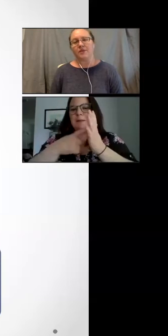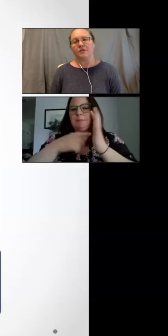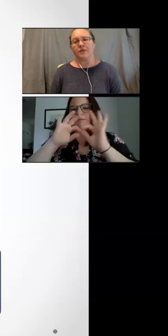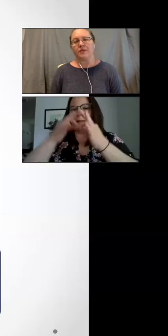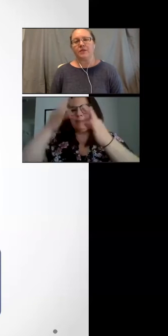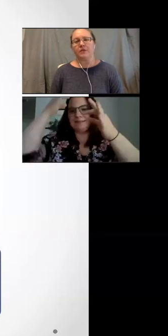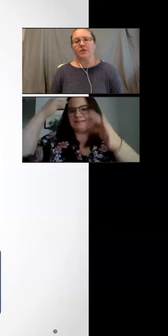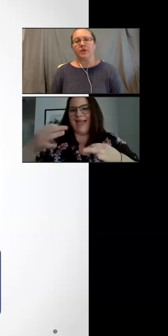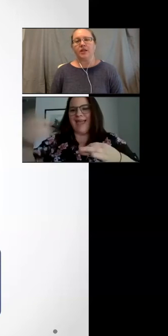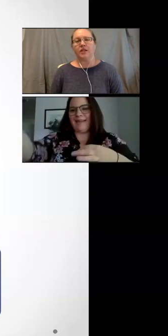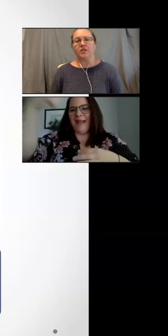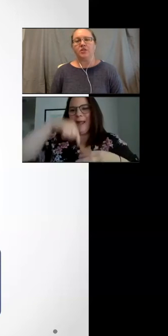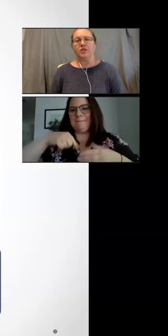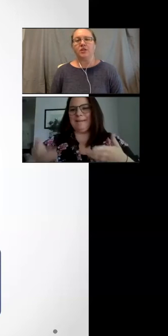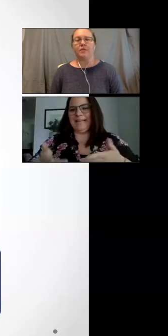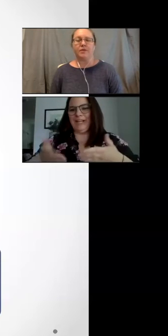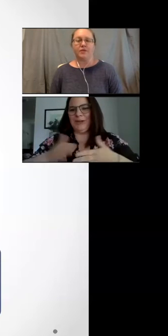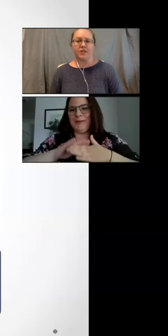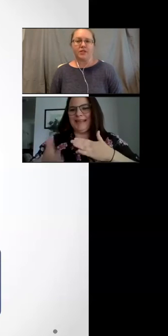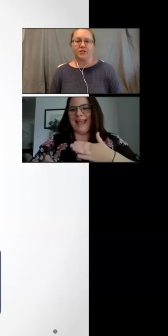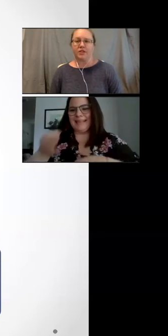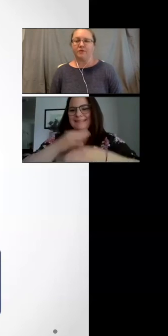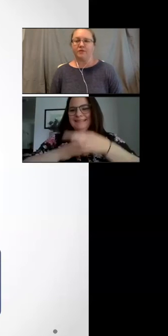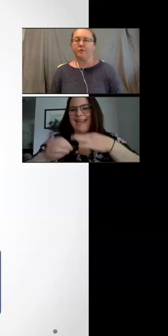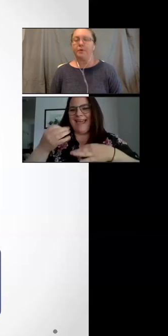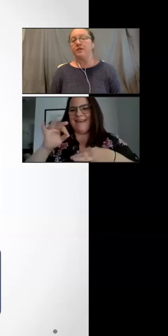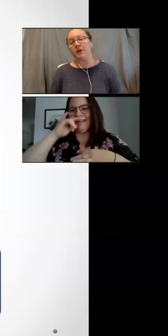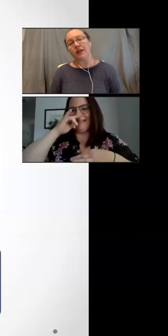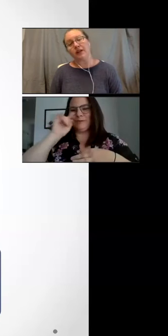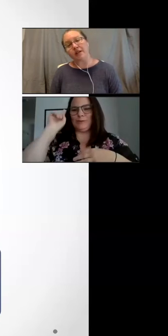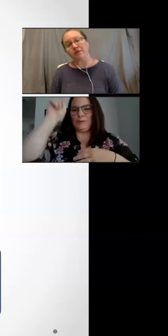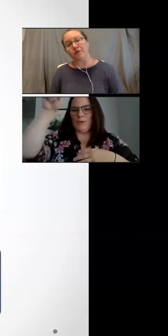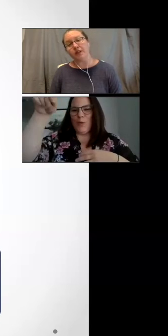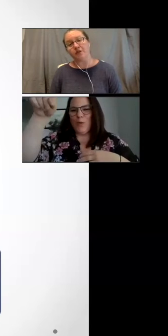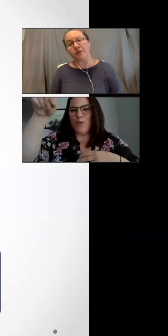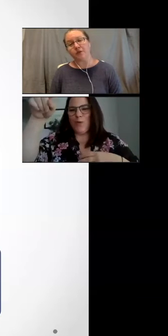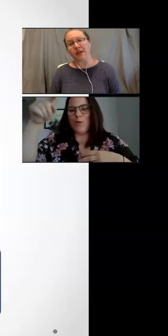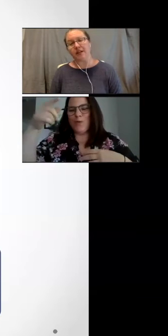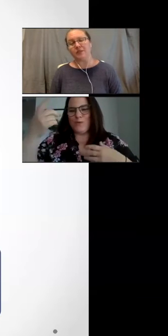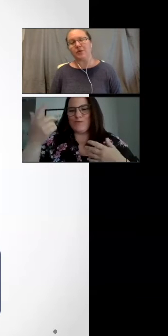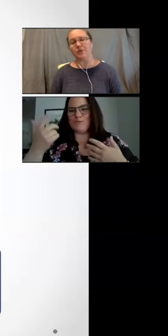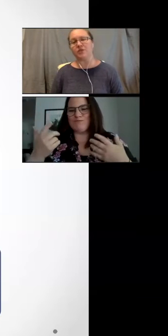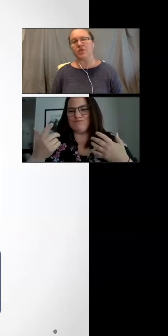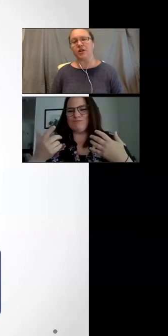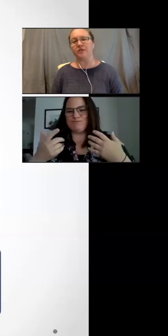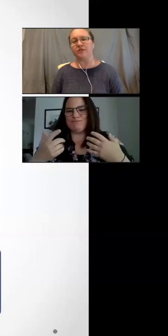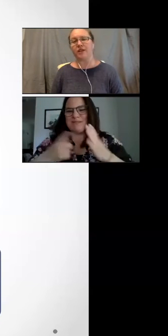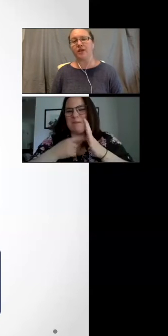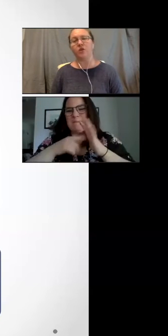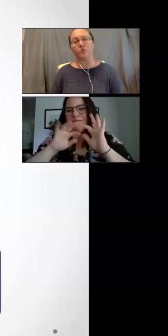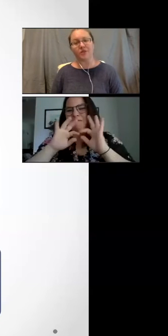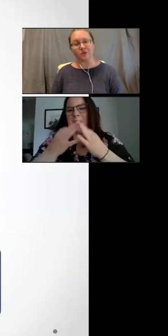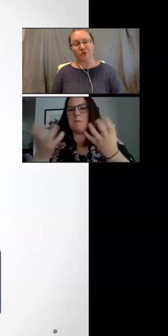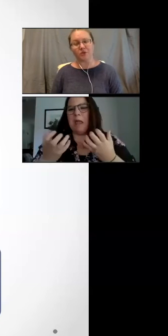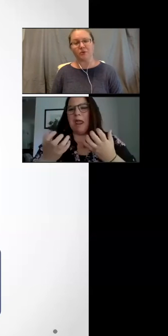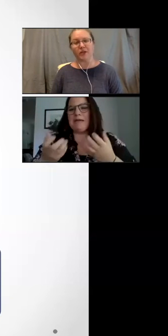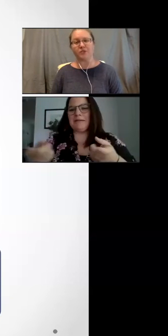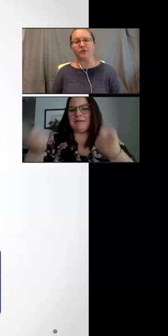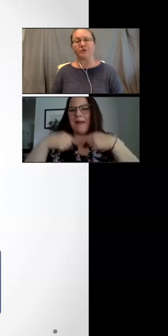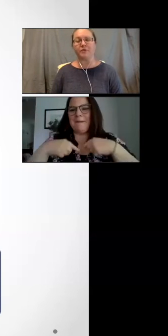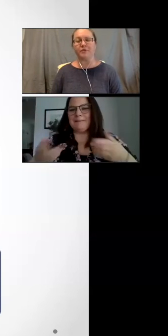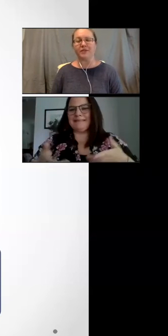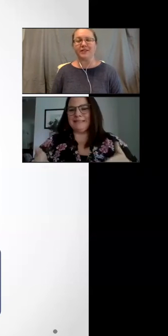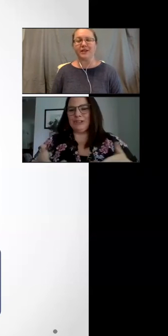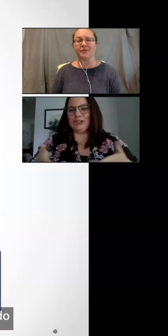Sometimes families will arrange, and maybe there's a decision that parents want to come down here for the weekend as opposed to the child flying home. And so we do arrange